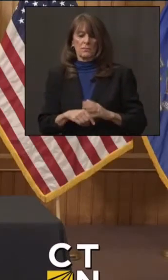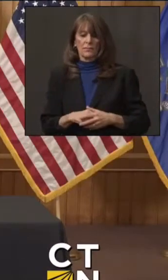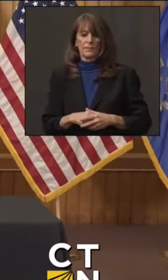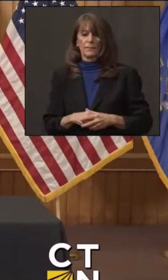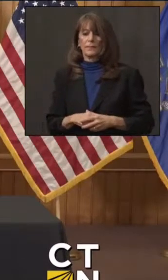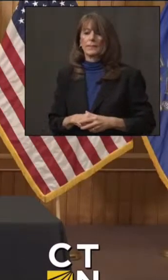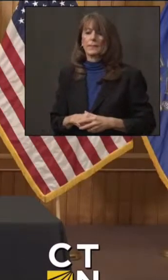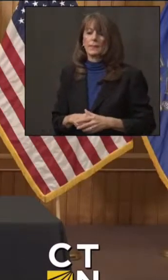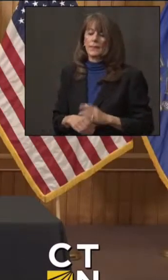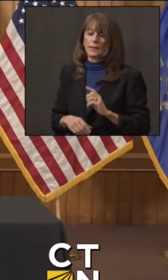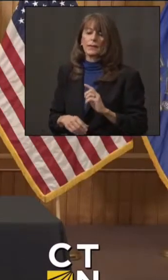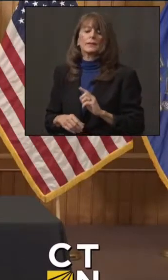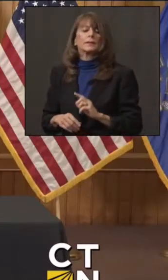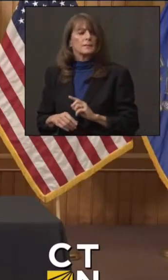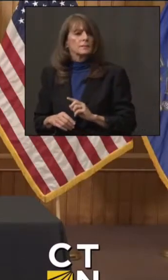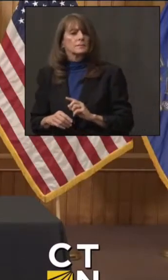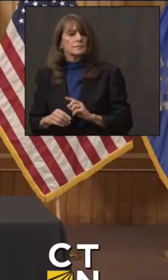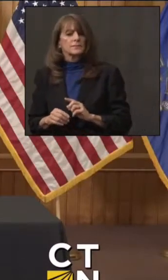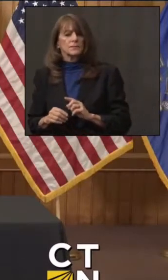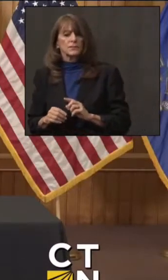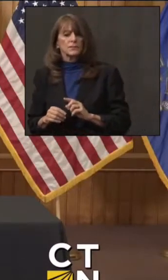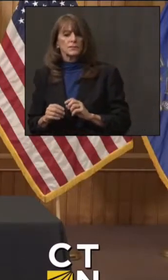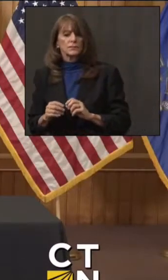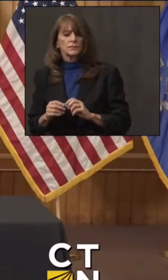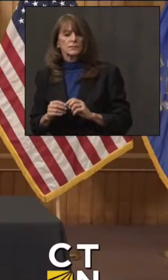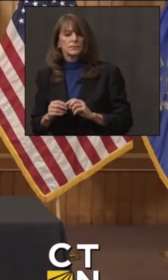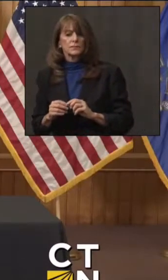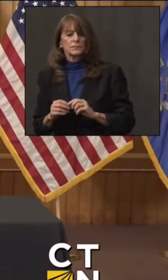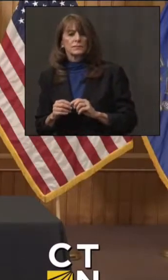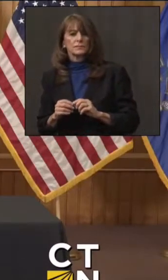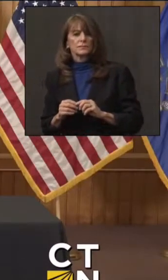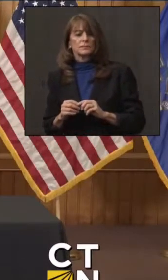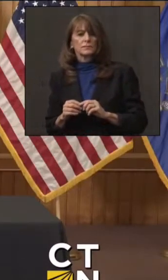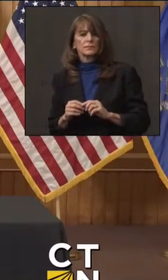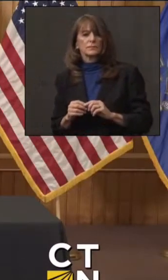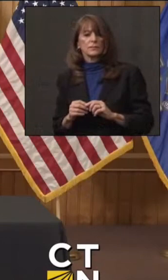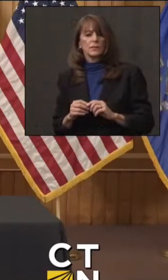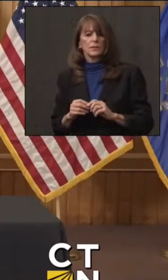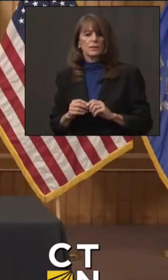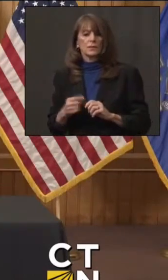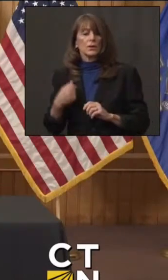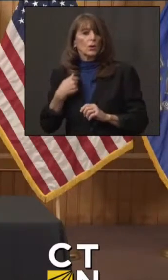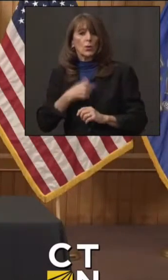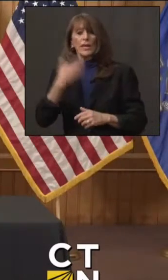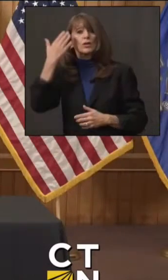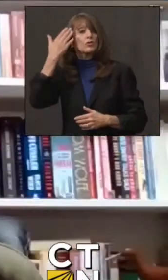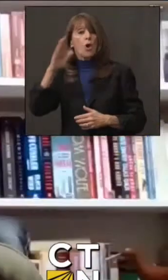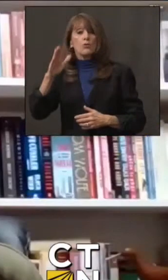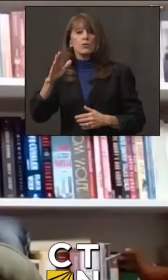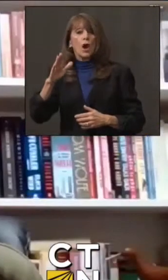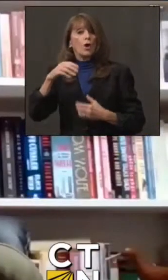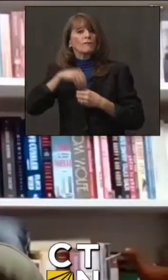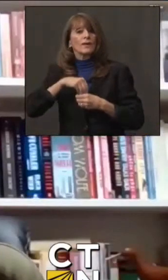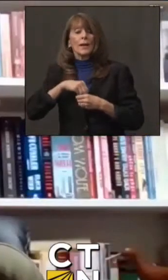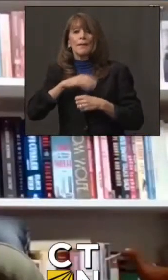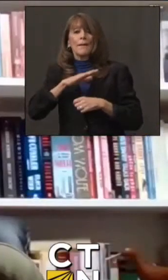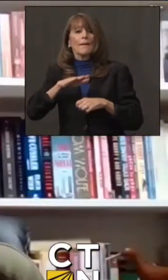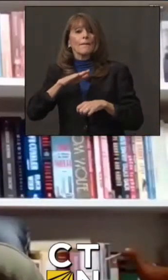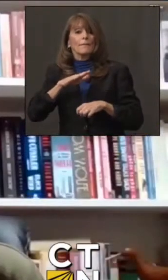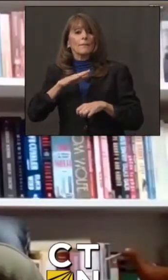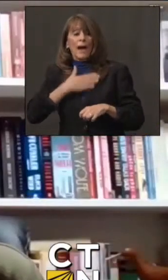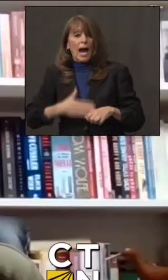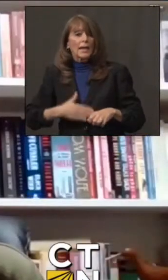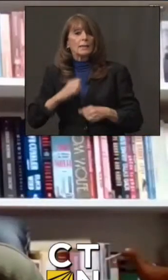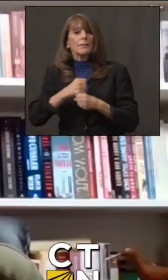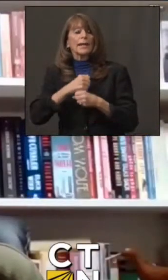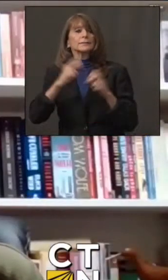and I would just add that, we don't know yet for certain how long any natural immunity to this